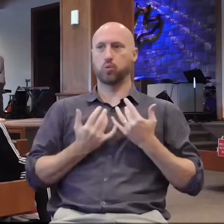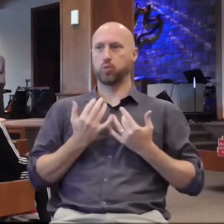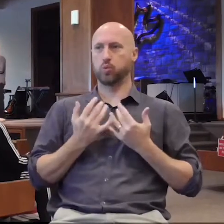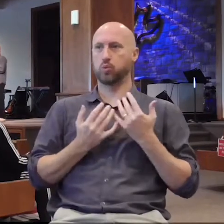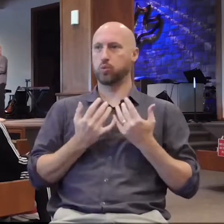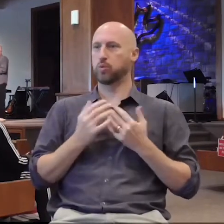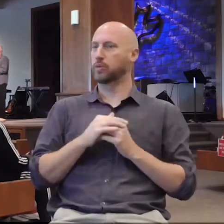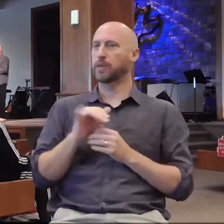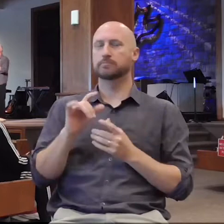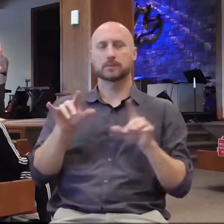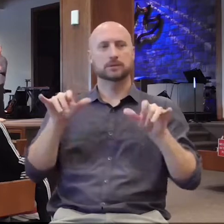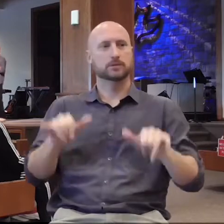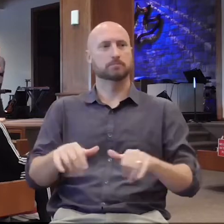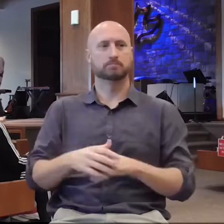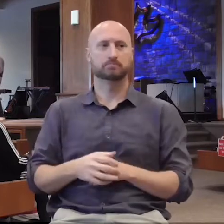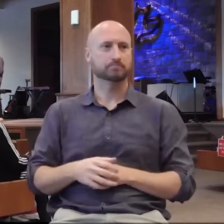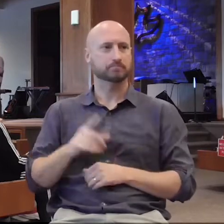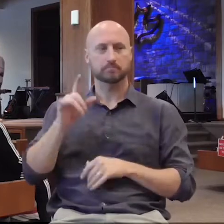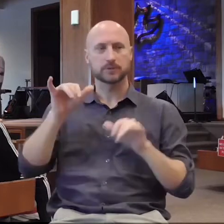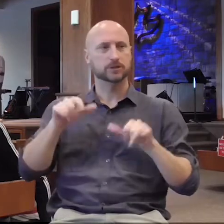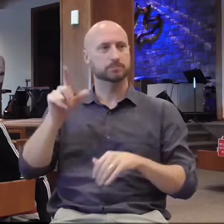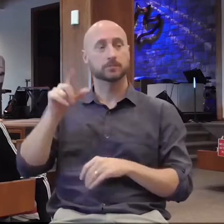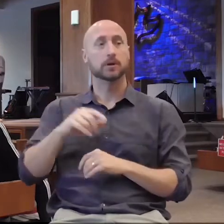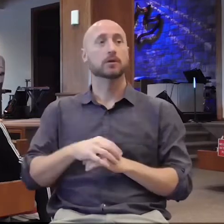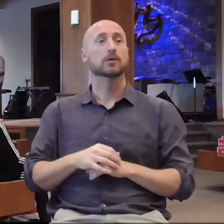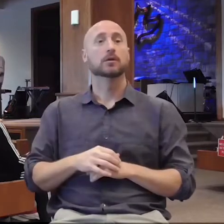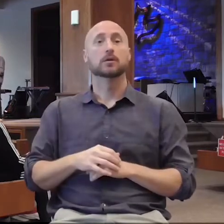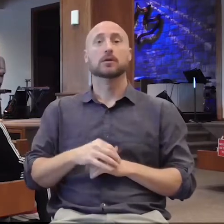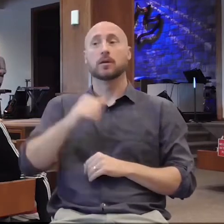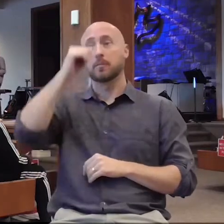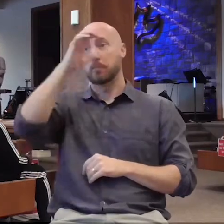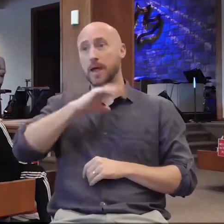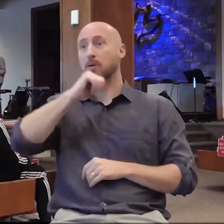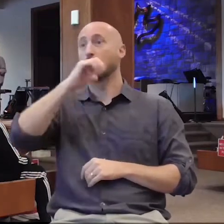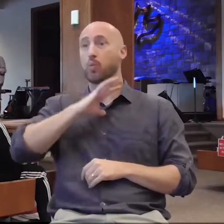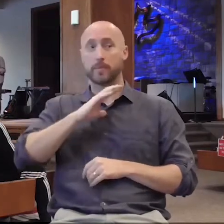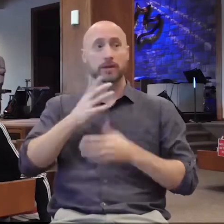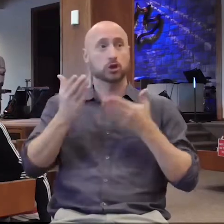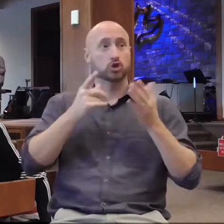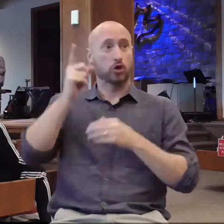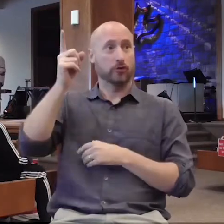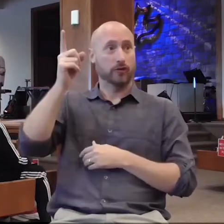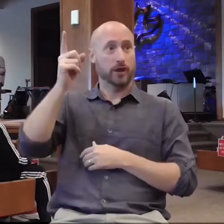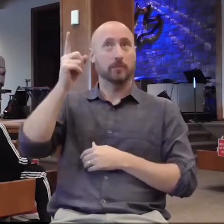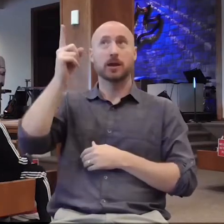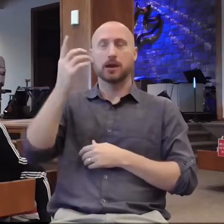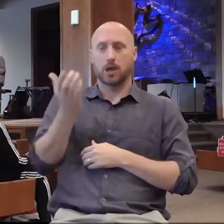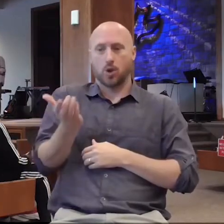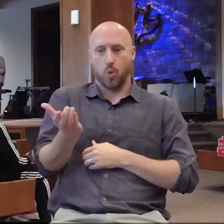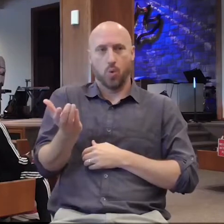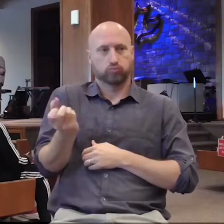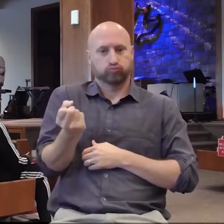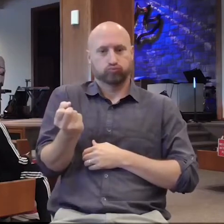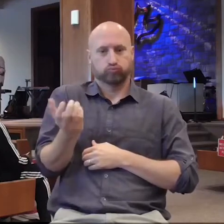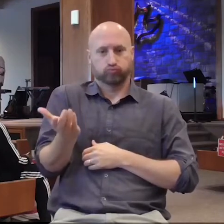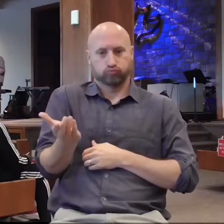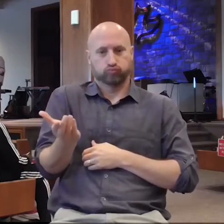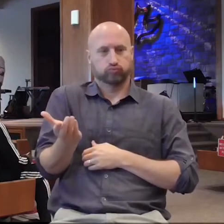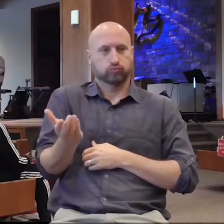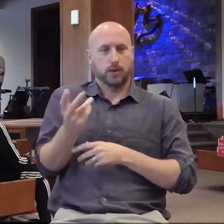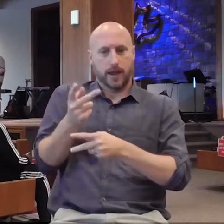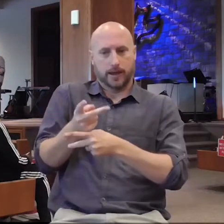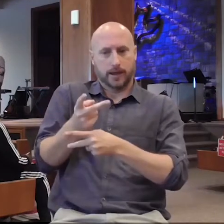Hasn't changed. He's still holds men and women that serve him in his hand and cares for them.